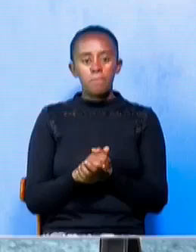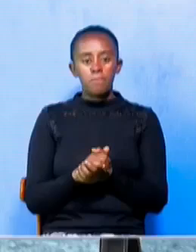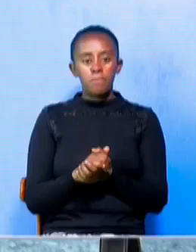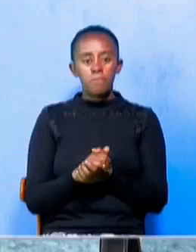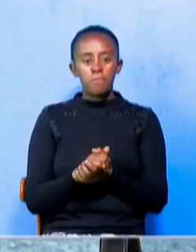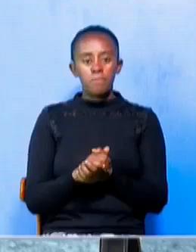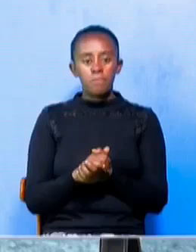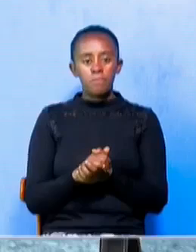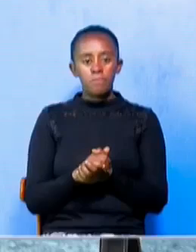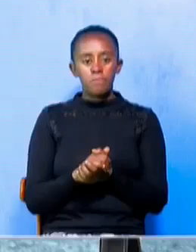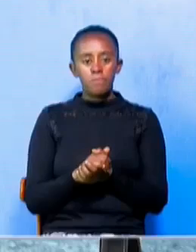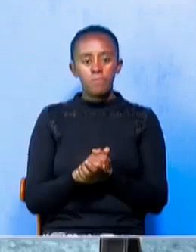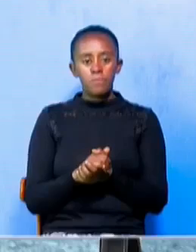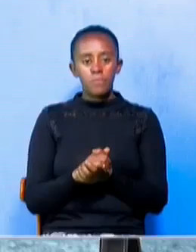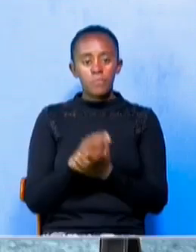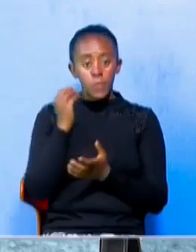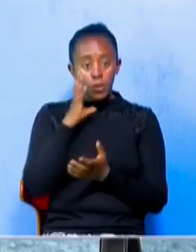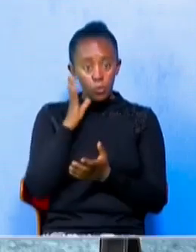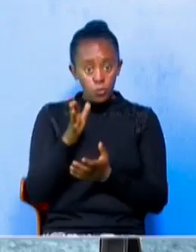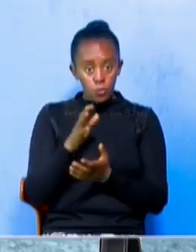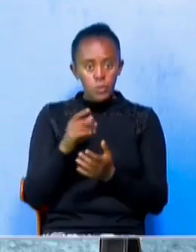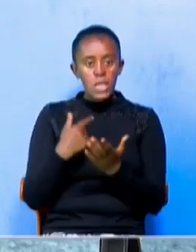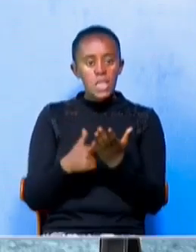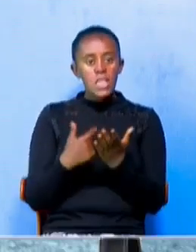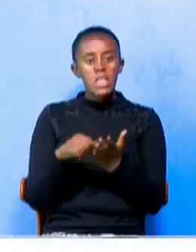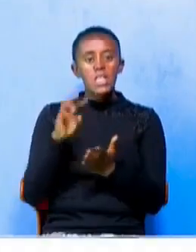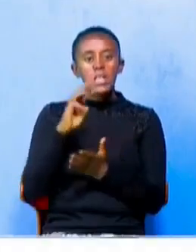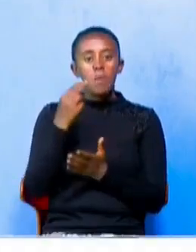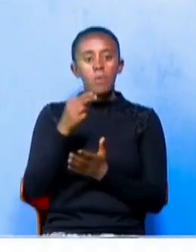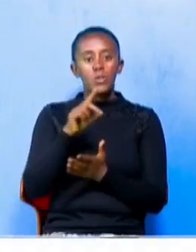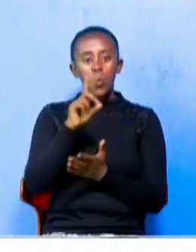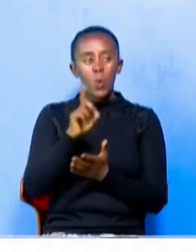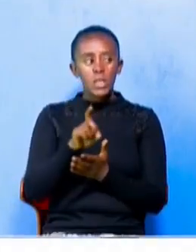Good. Don't forget this WH question words.